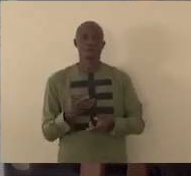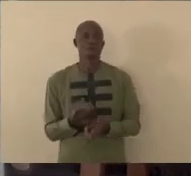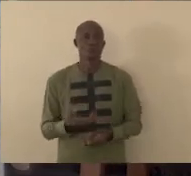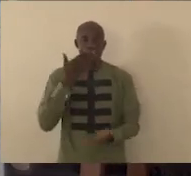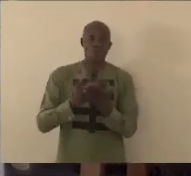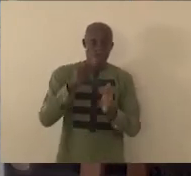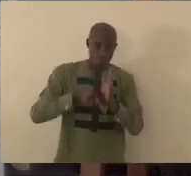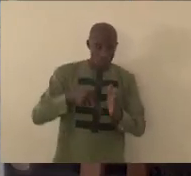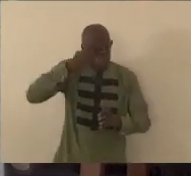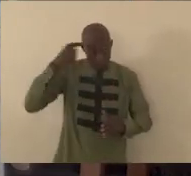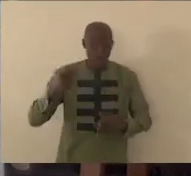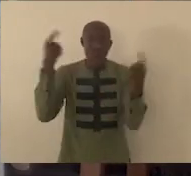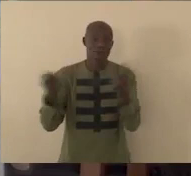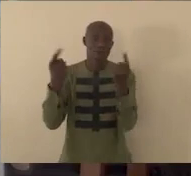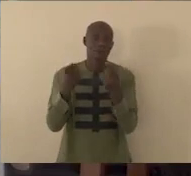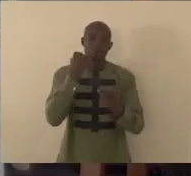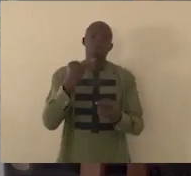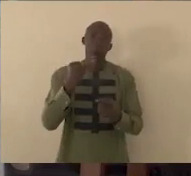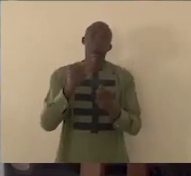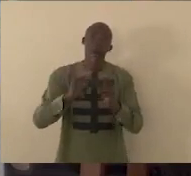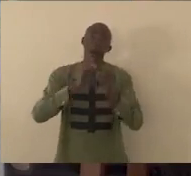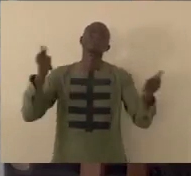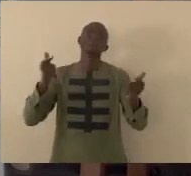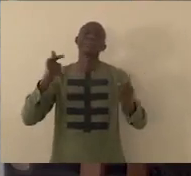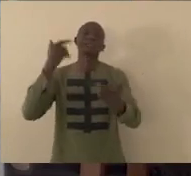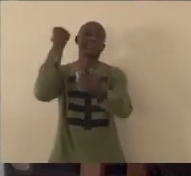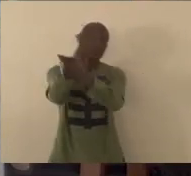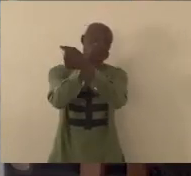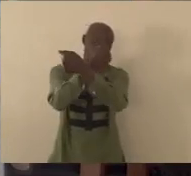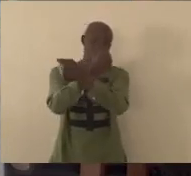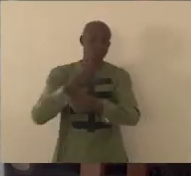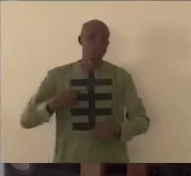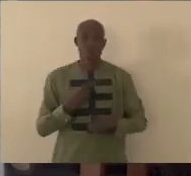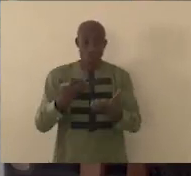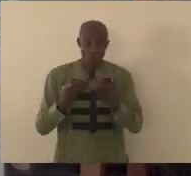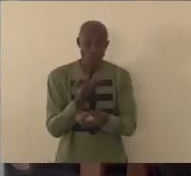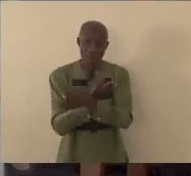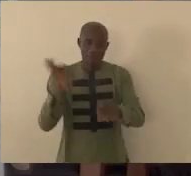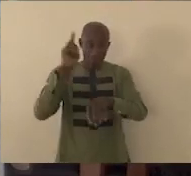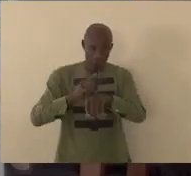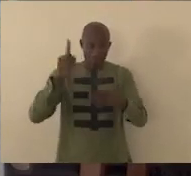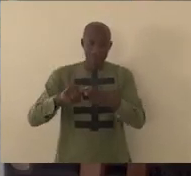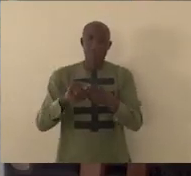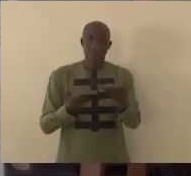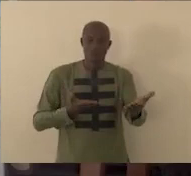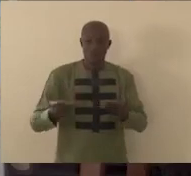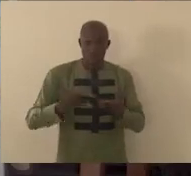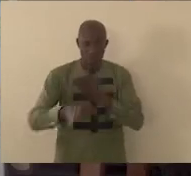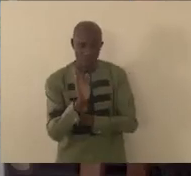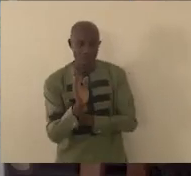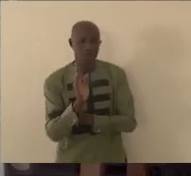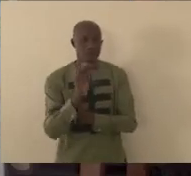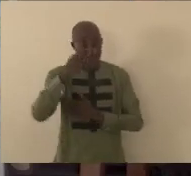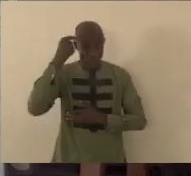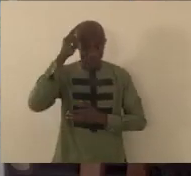sin is the greatest of servitudes. We want, above all, freedom to serve God because his